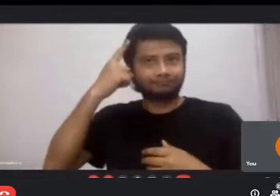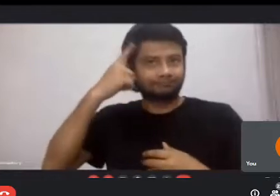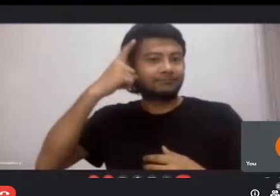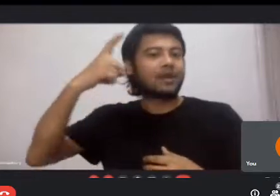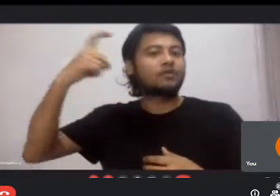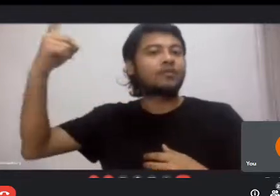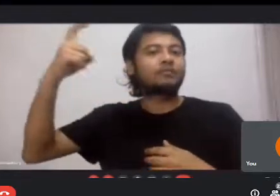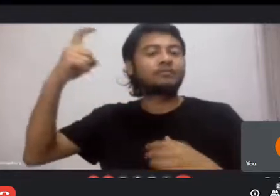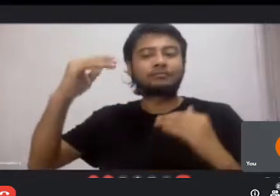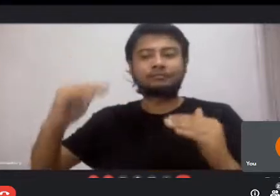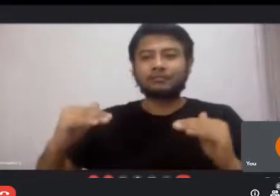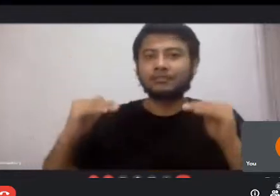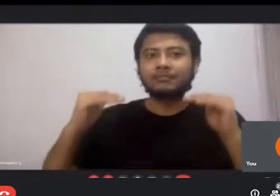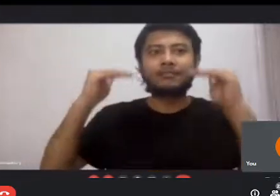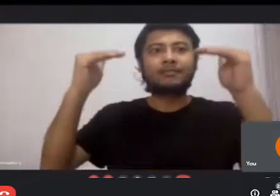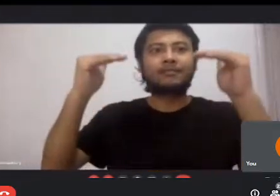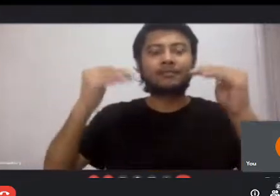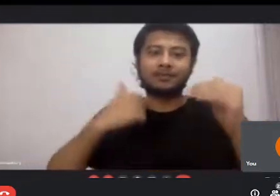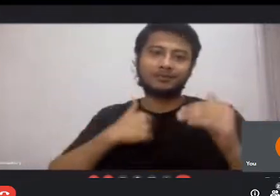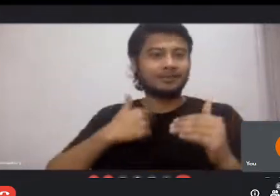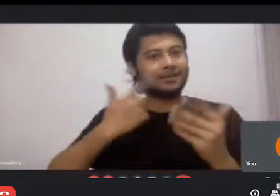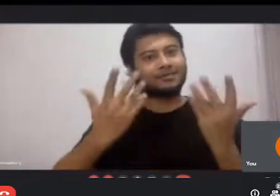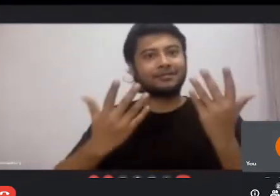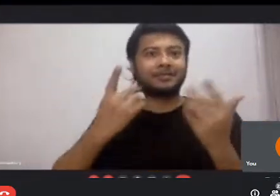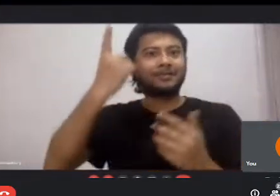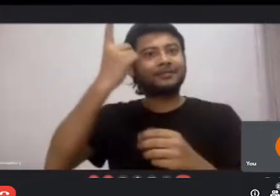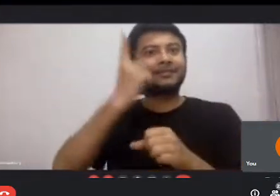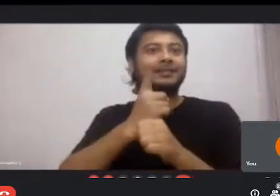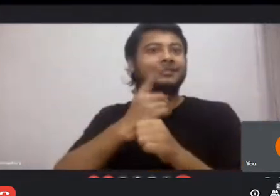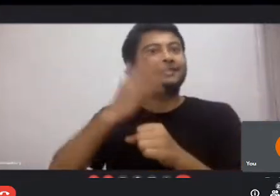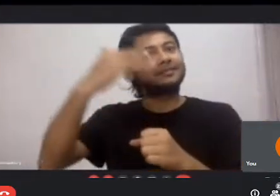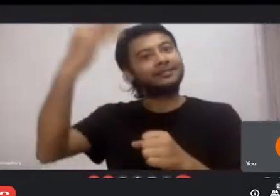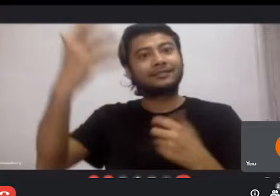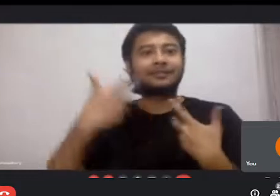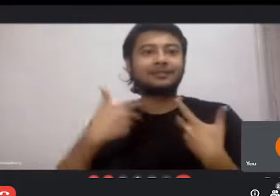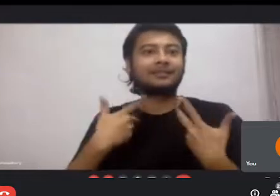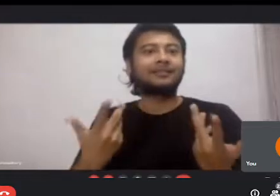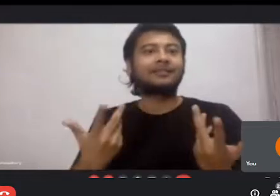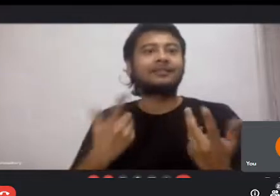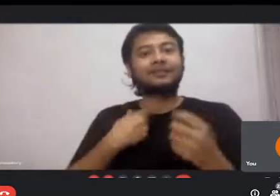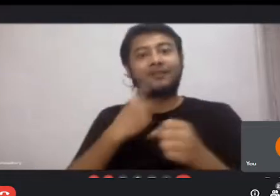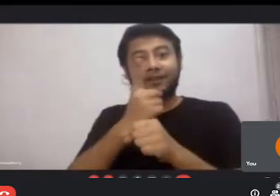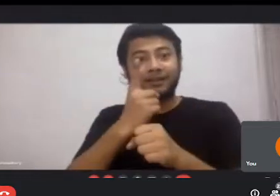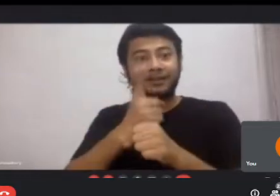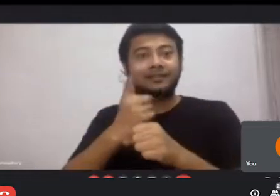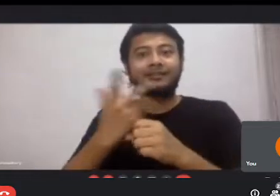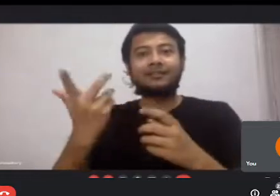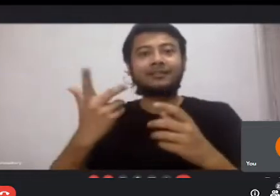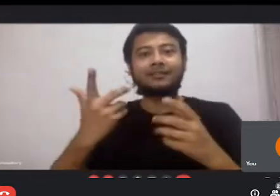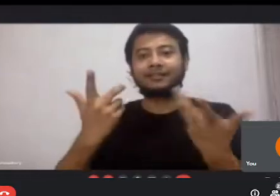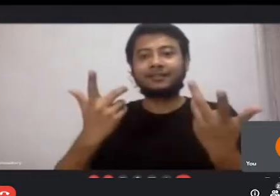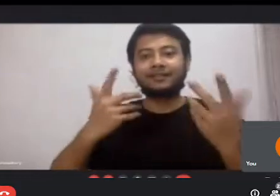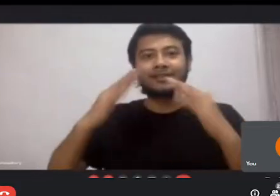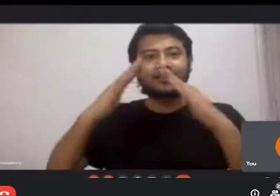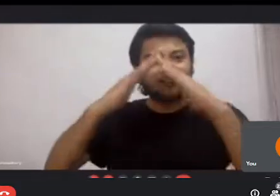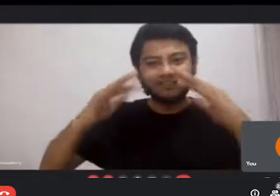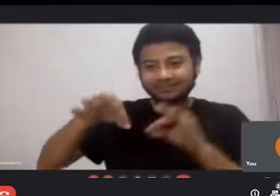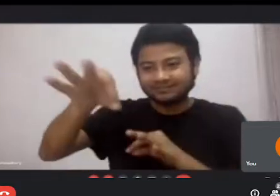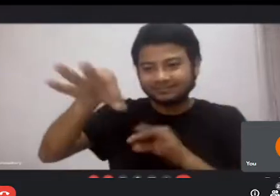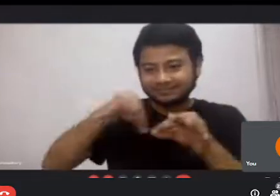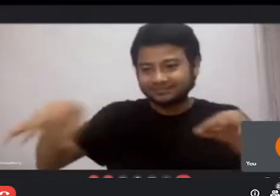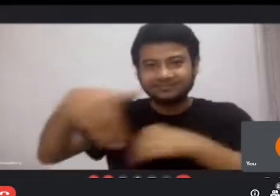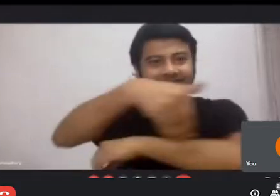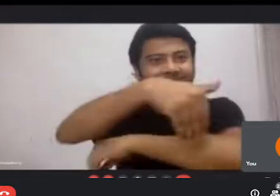too, or I might be an architect, or I might be whatever I want to be. So this is a very powerful message to deaf learners, to have